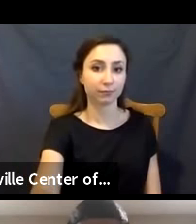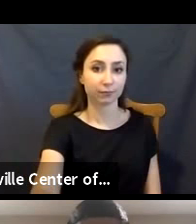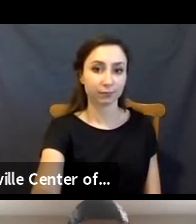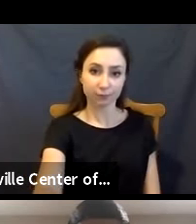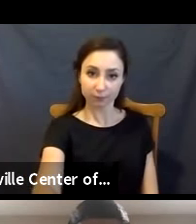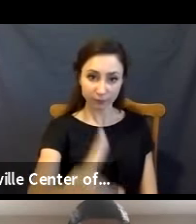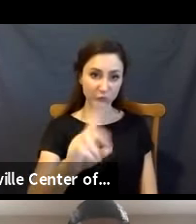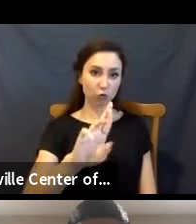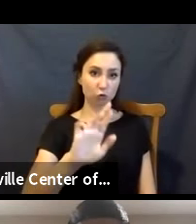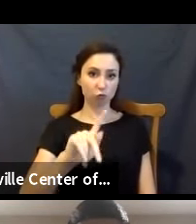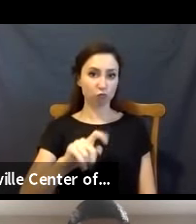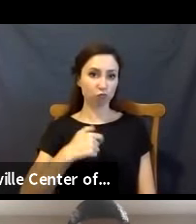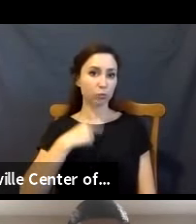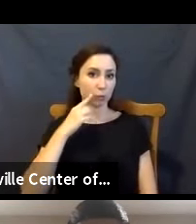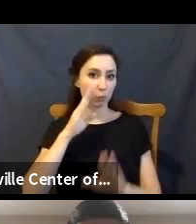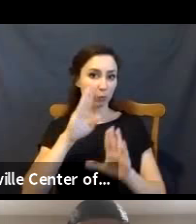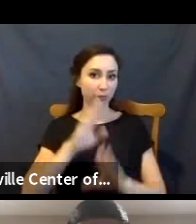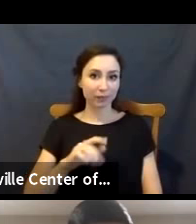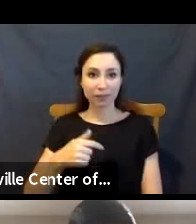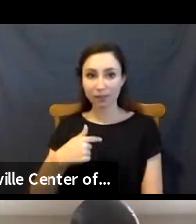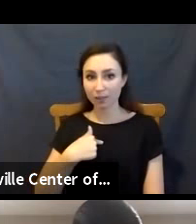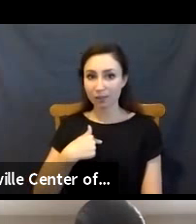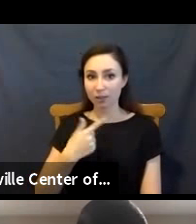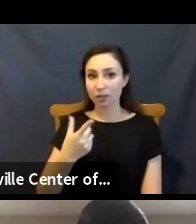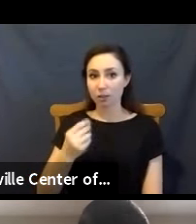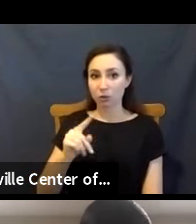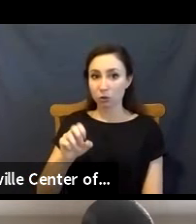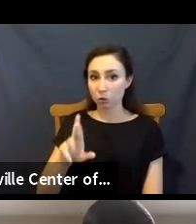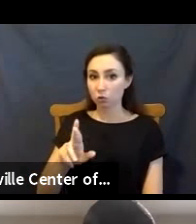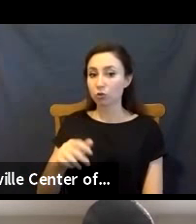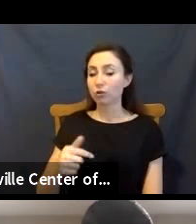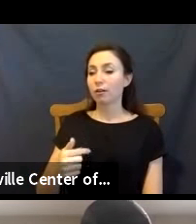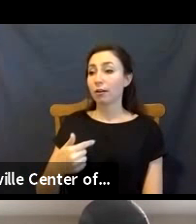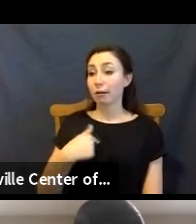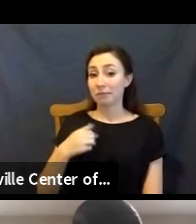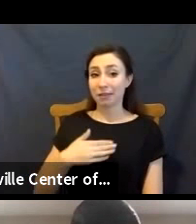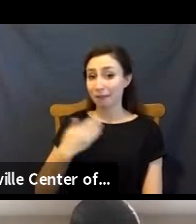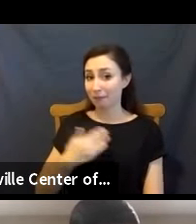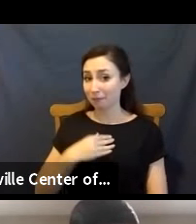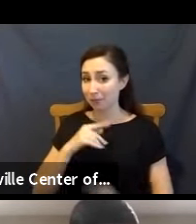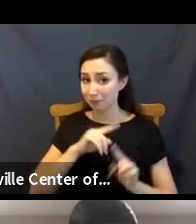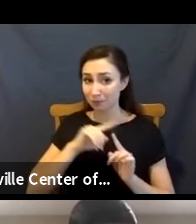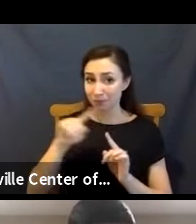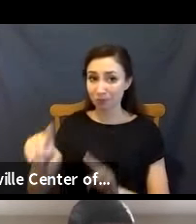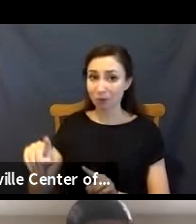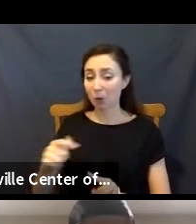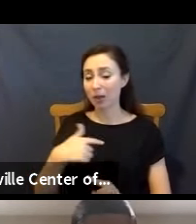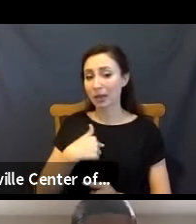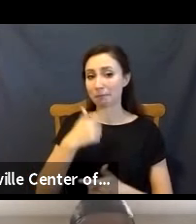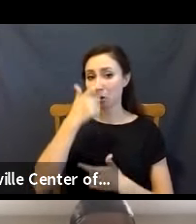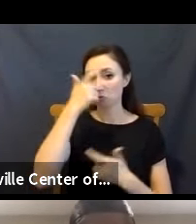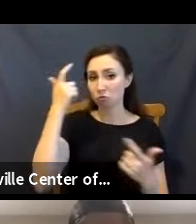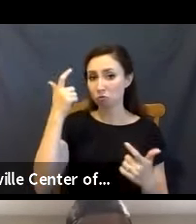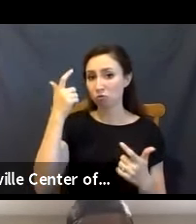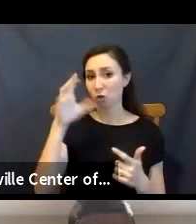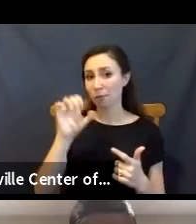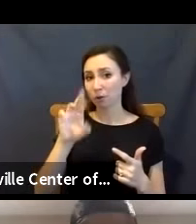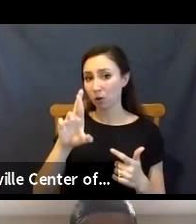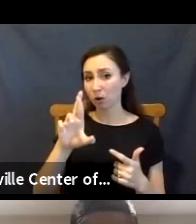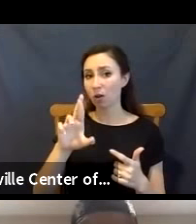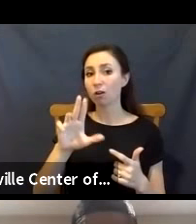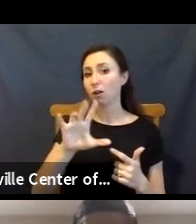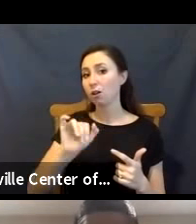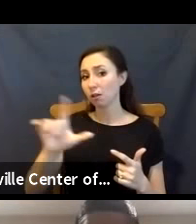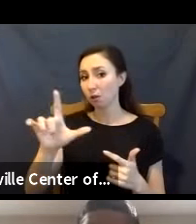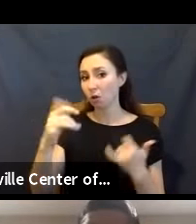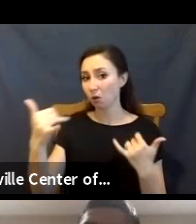I would be happy to go along with you. I'm on trauma call right now, and so usually the Monday after trauma call is a big mess. If for some reason